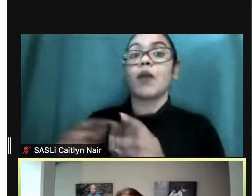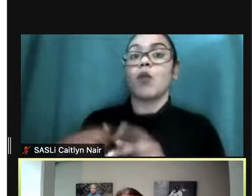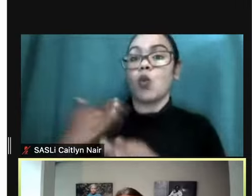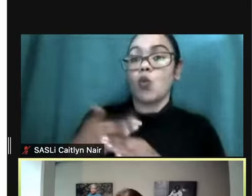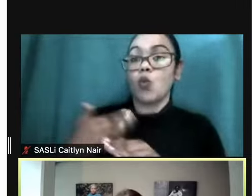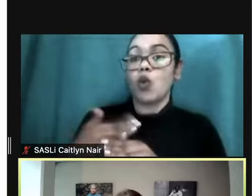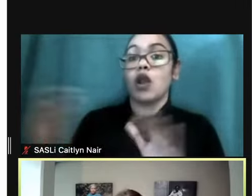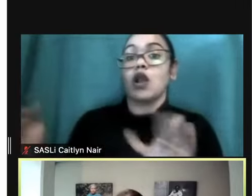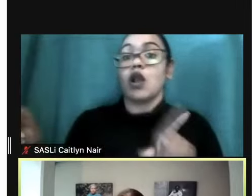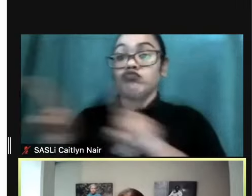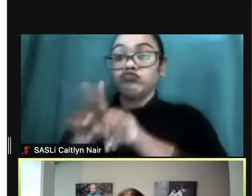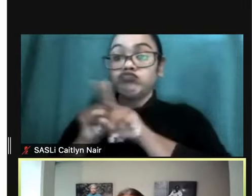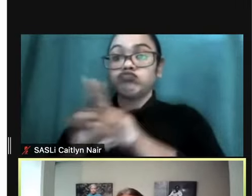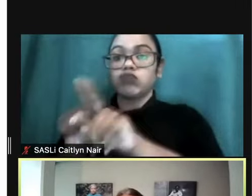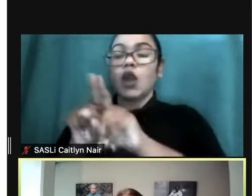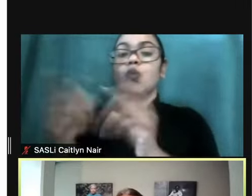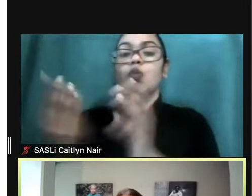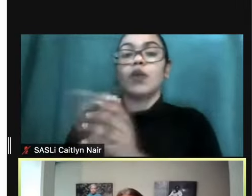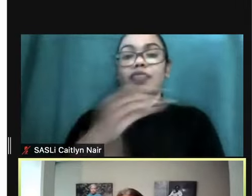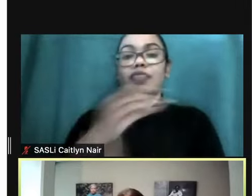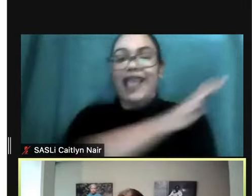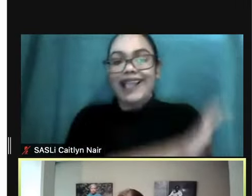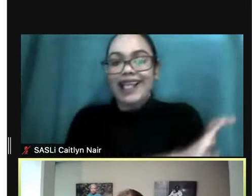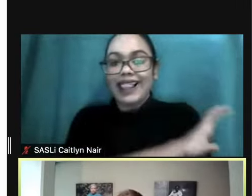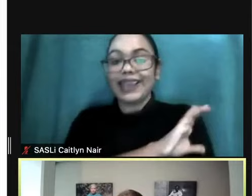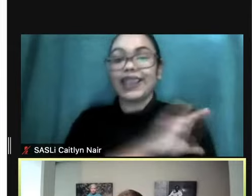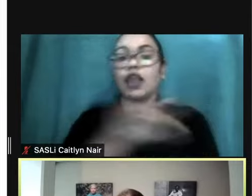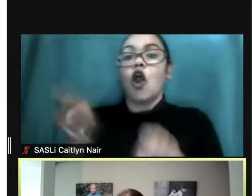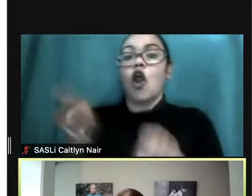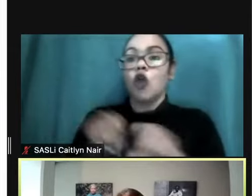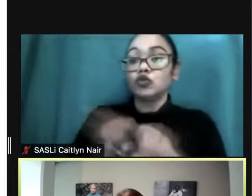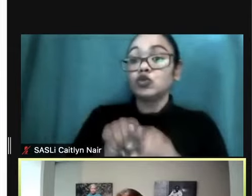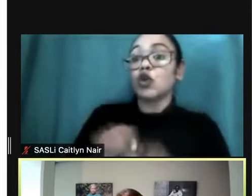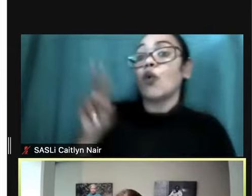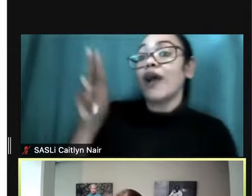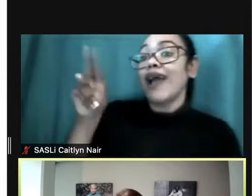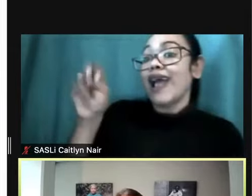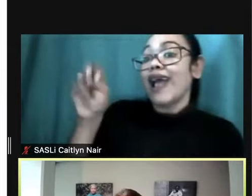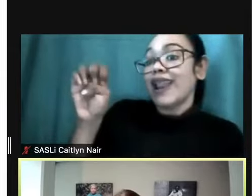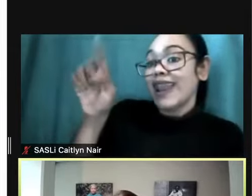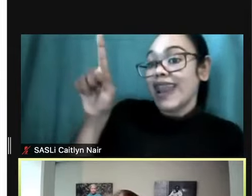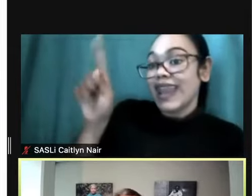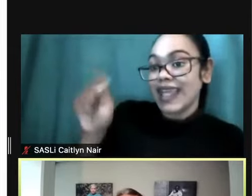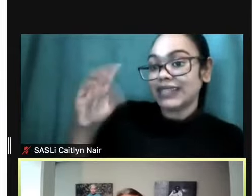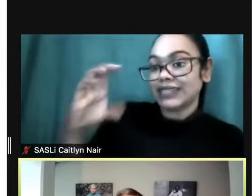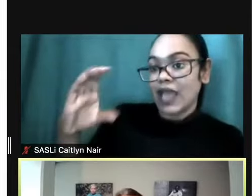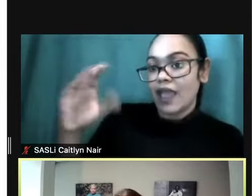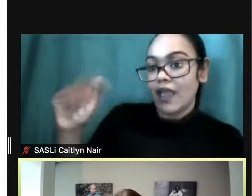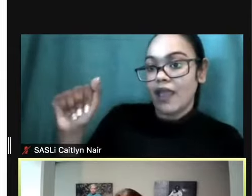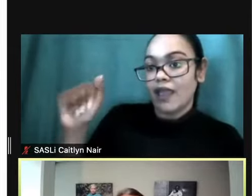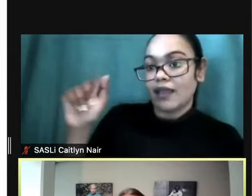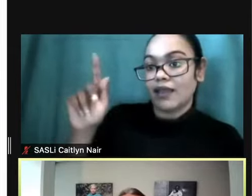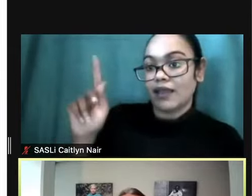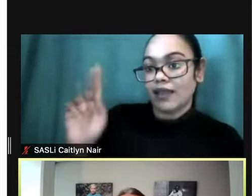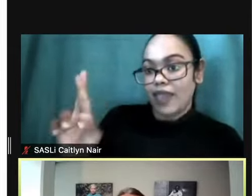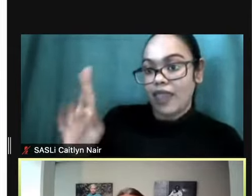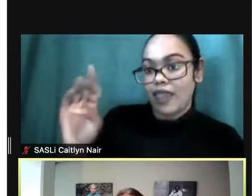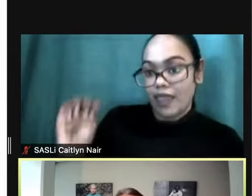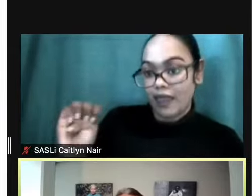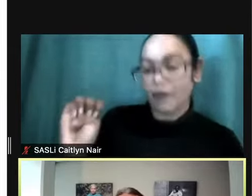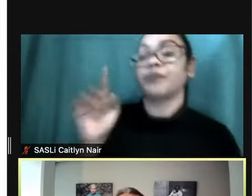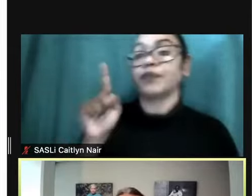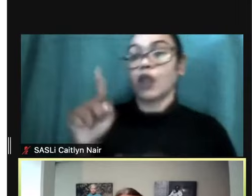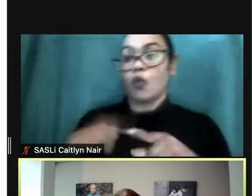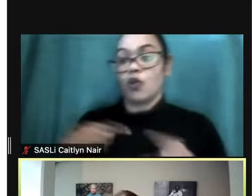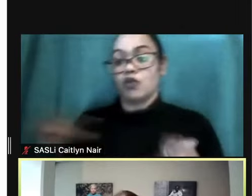clinicians of the NetCare in the Nelson Mandela Bay, this one was discovered working close with other laboratories.